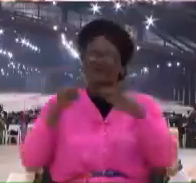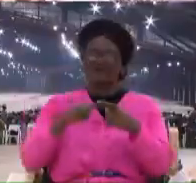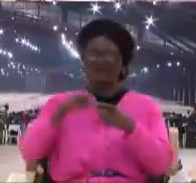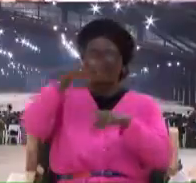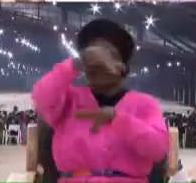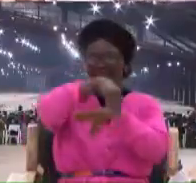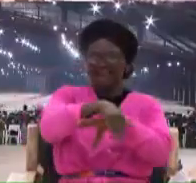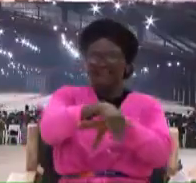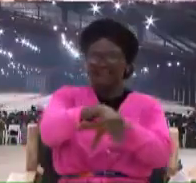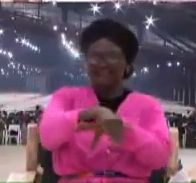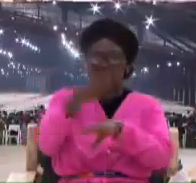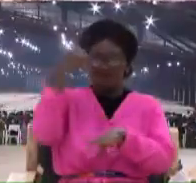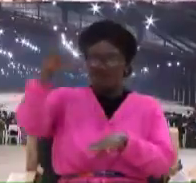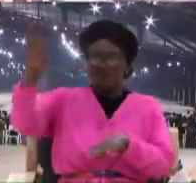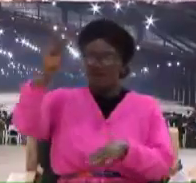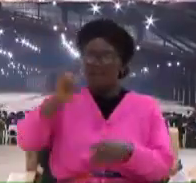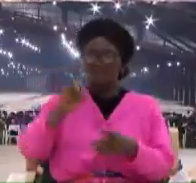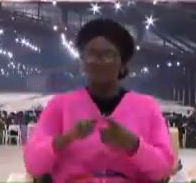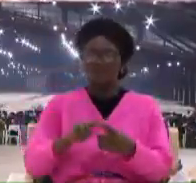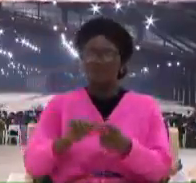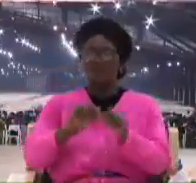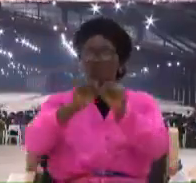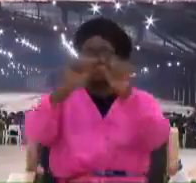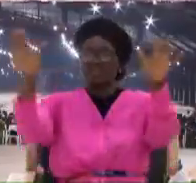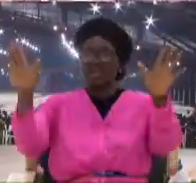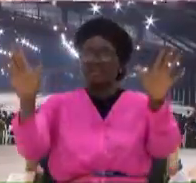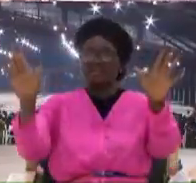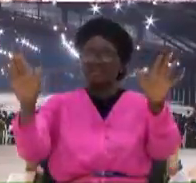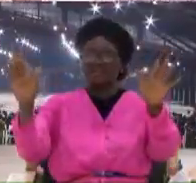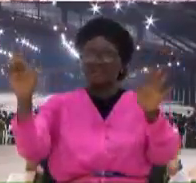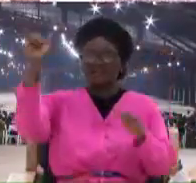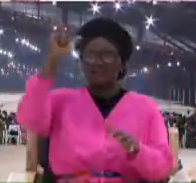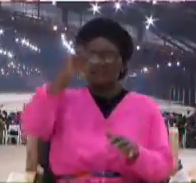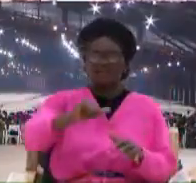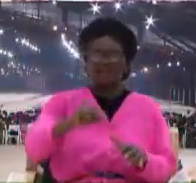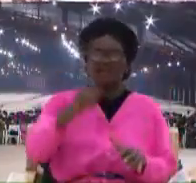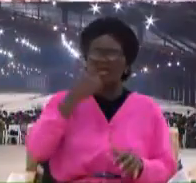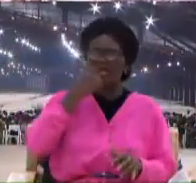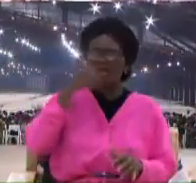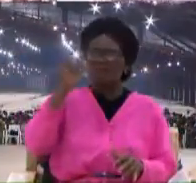For them to shine, they must eat.